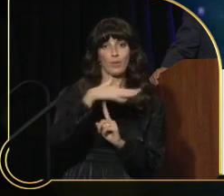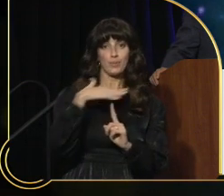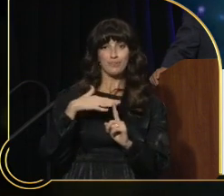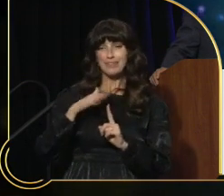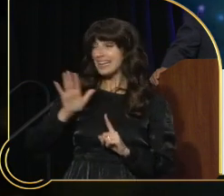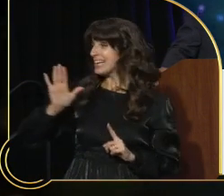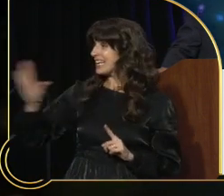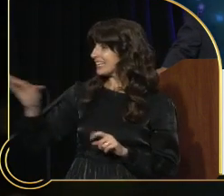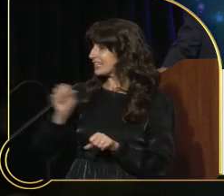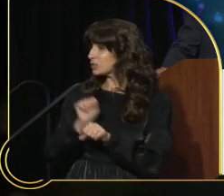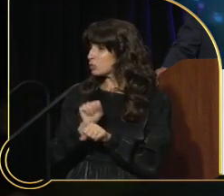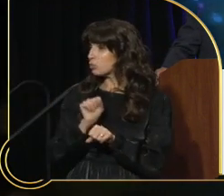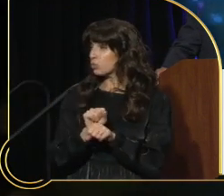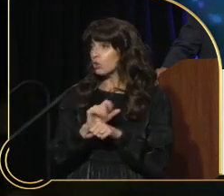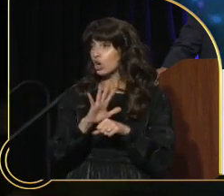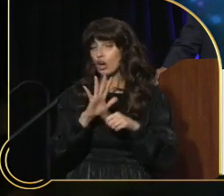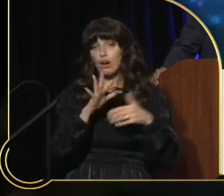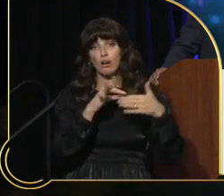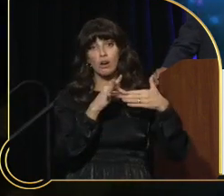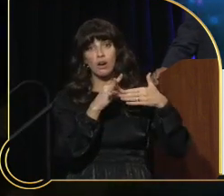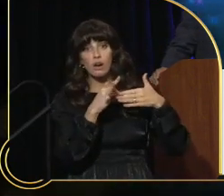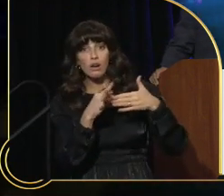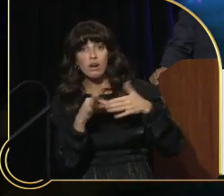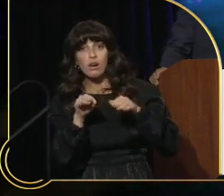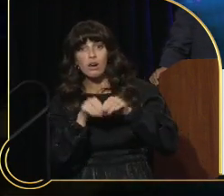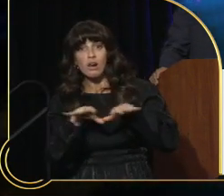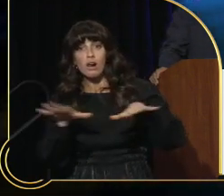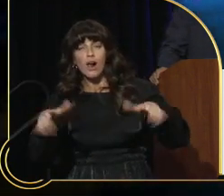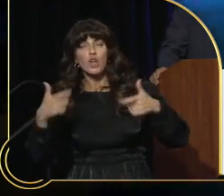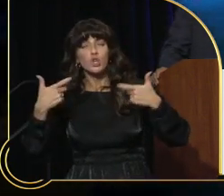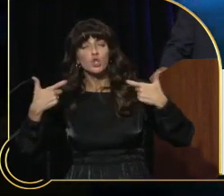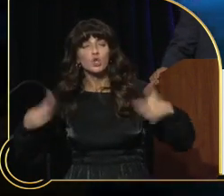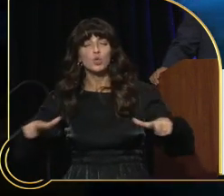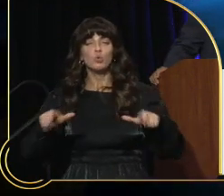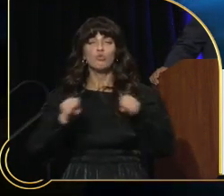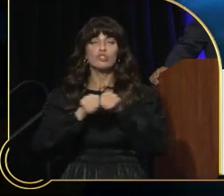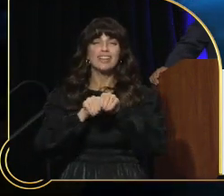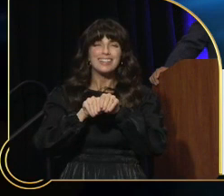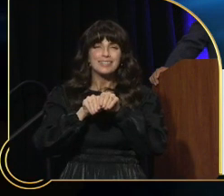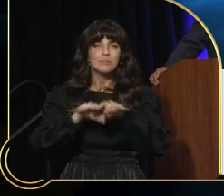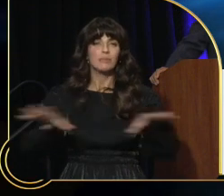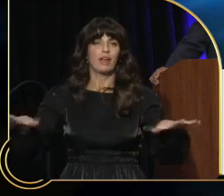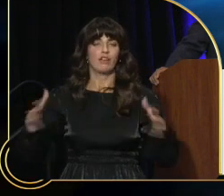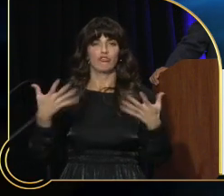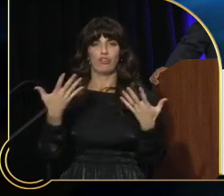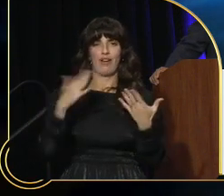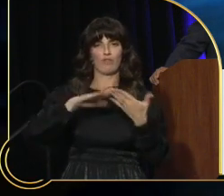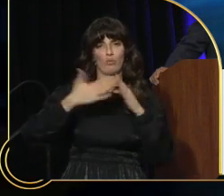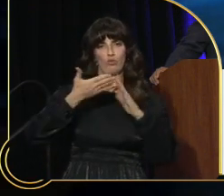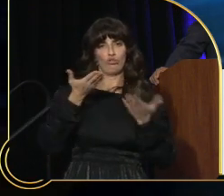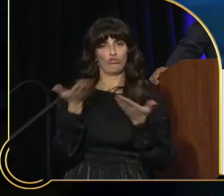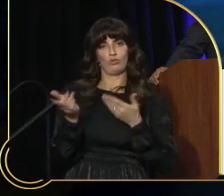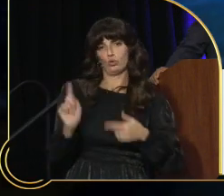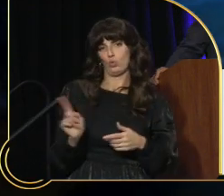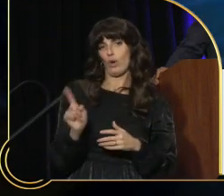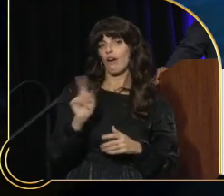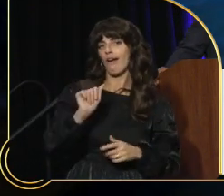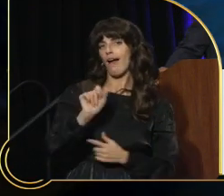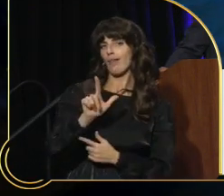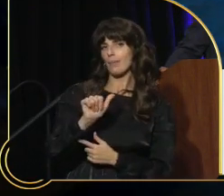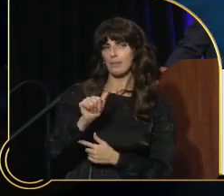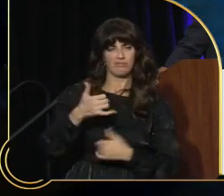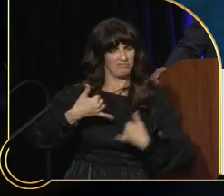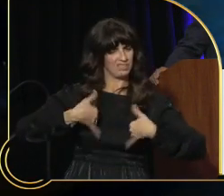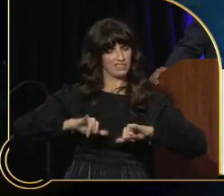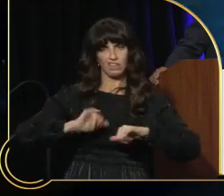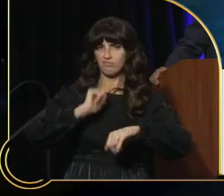His work led to a massive expansion of community services in the state of Alabama that continues to this